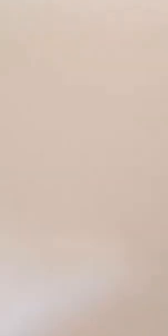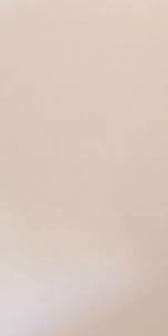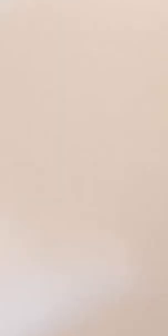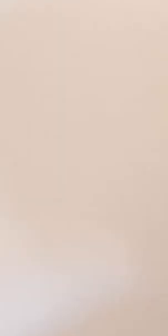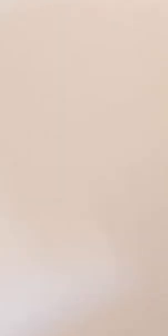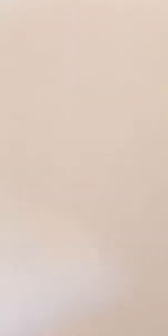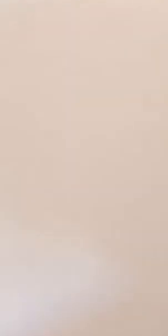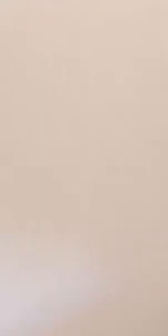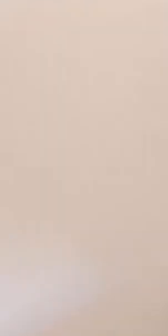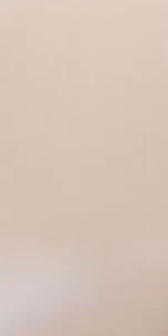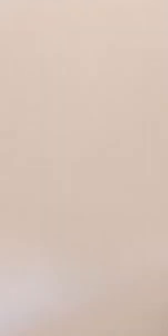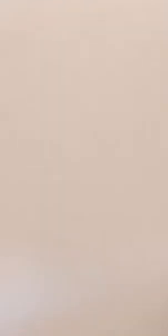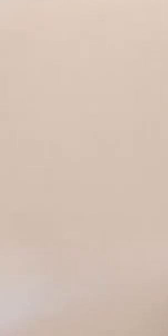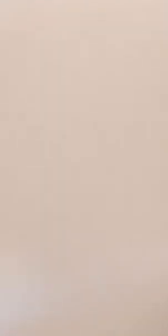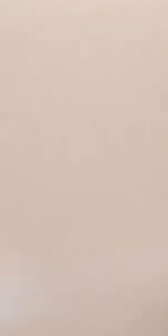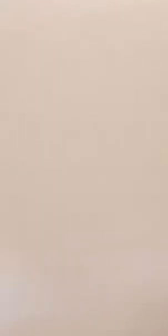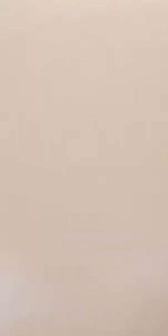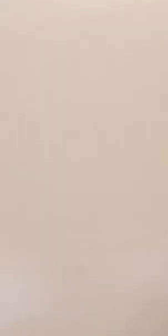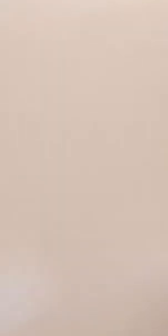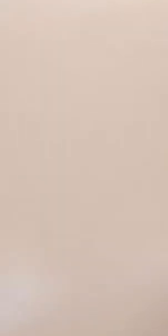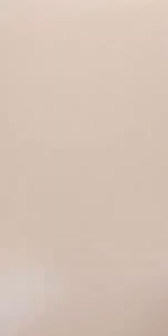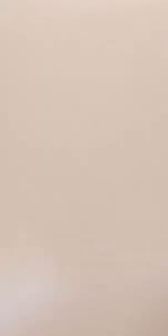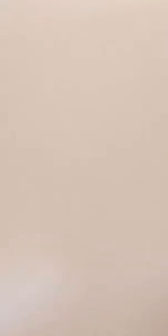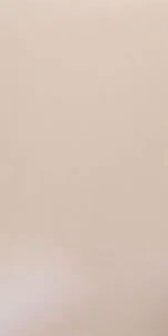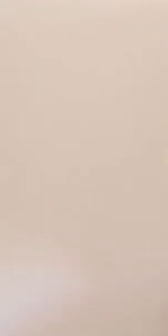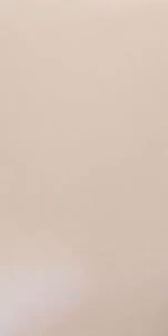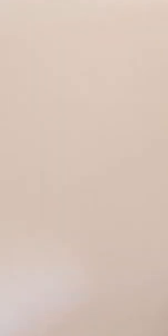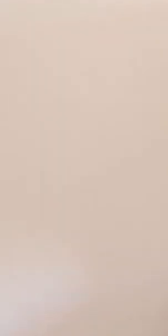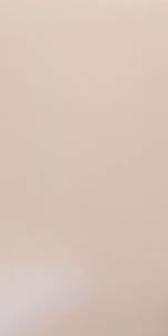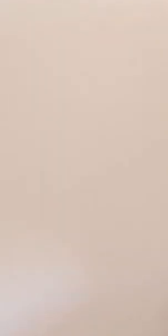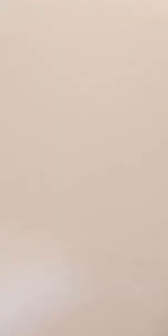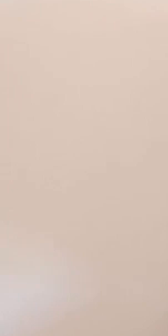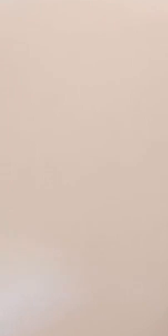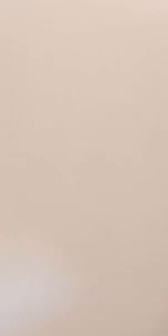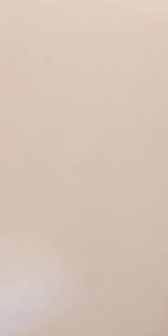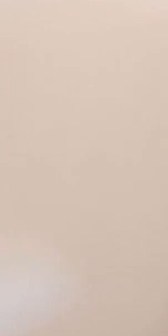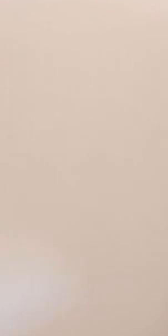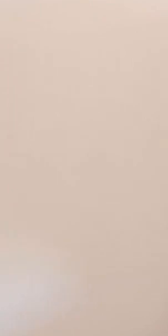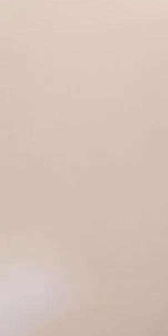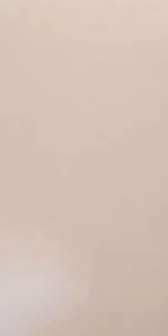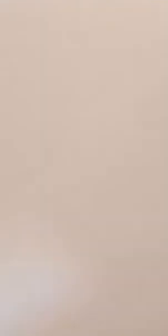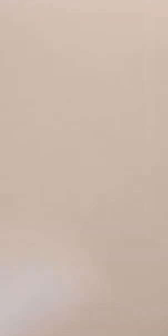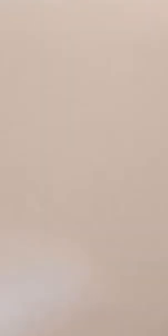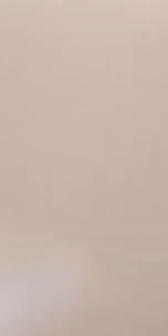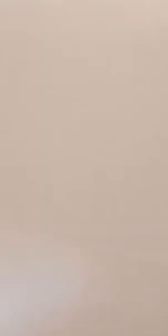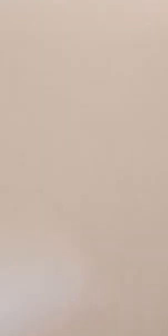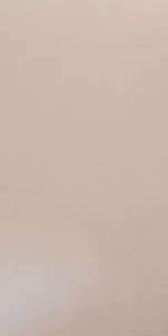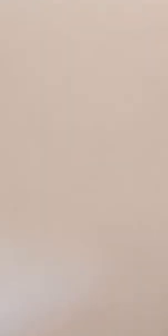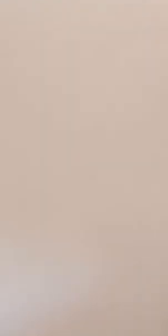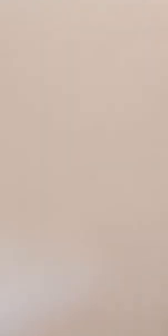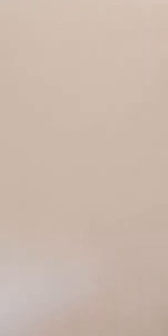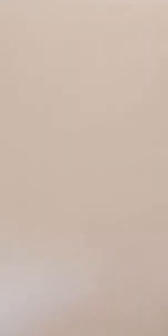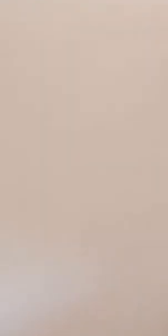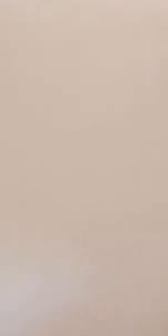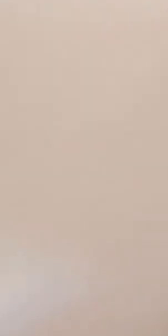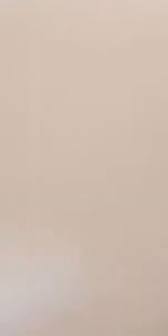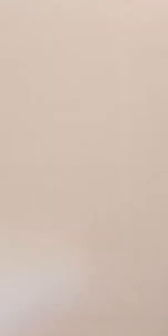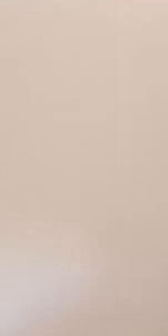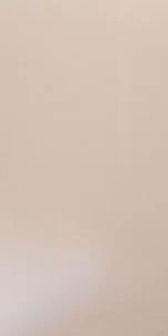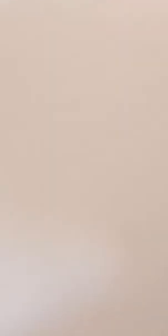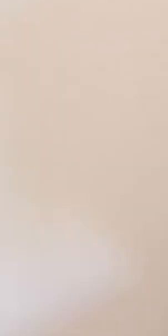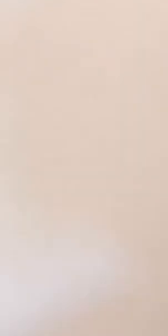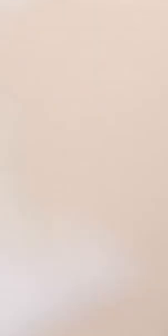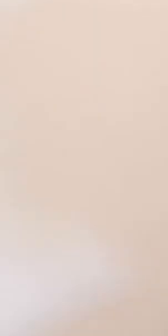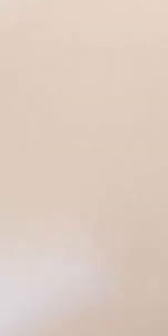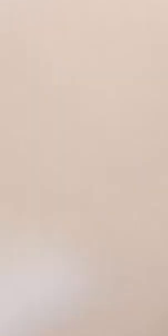These are just some of the design refinements we're consulting on. To view and comment on all the latest proposals,